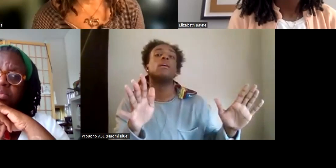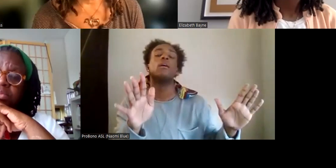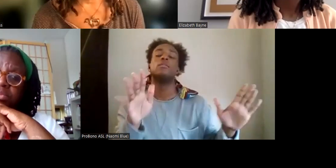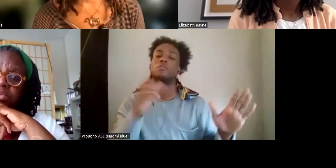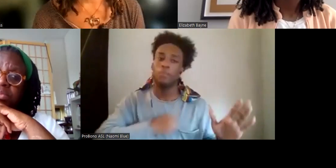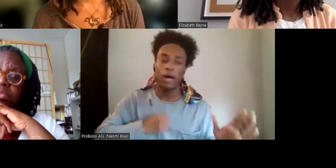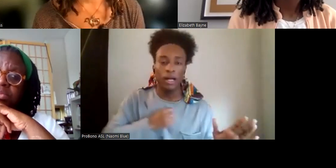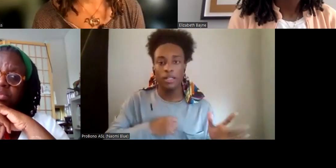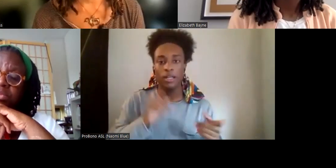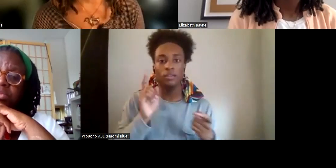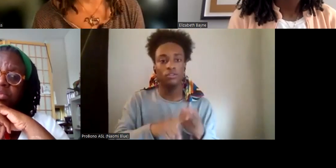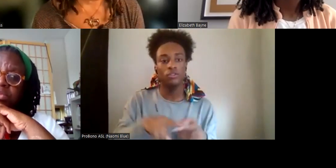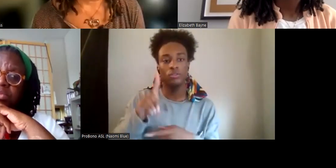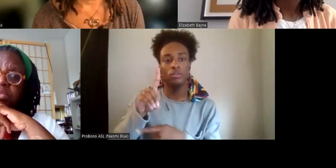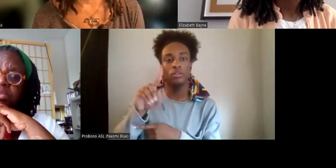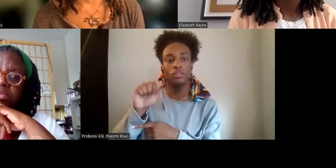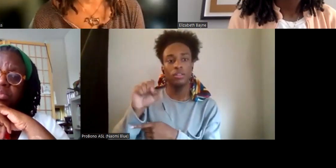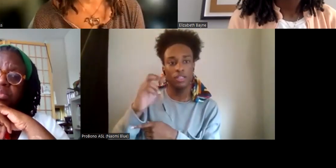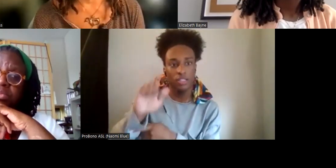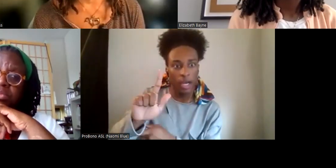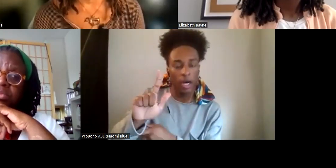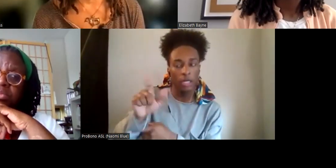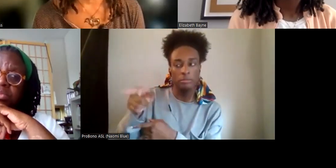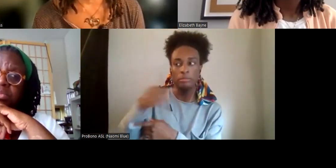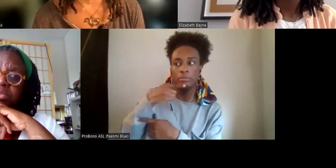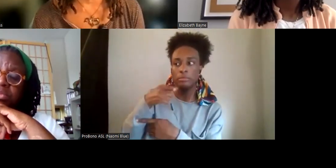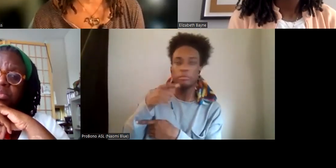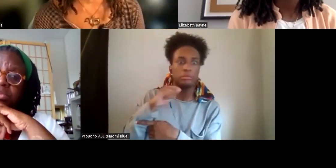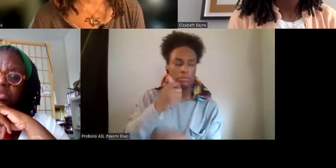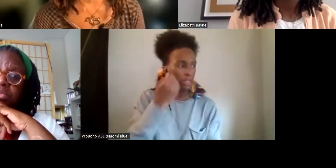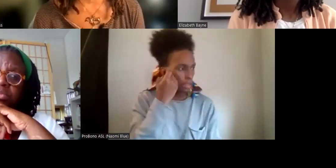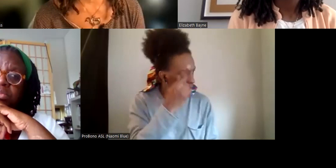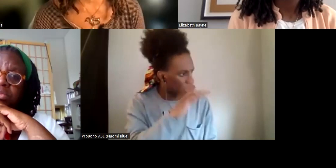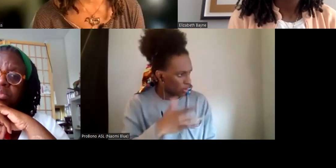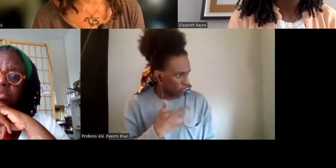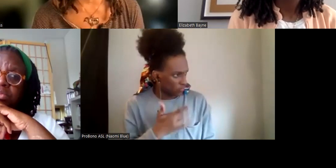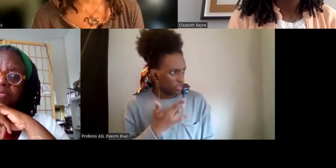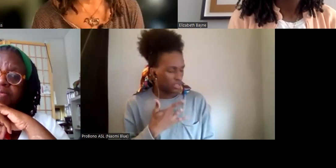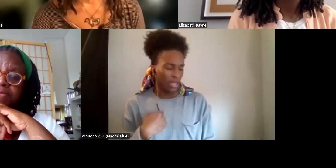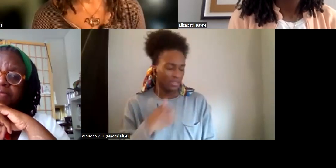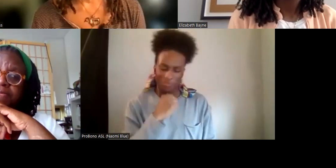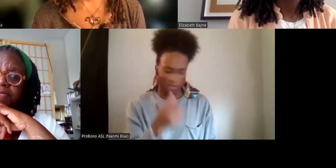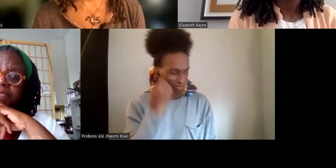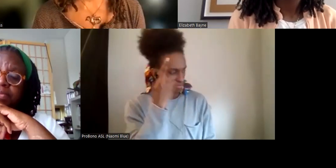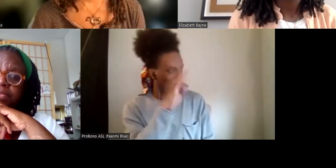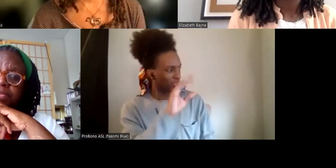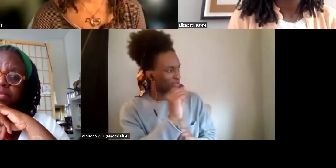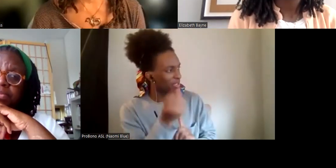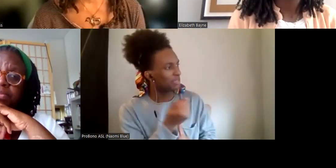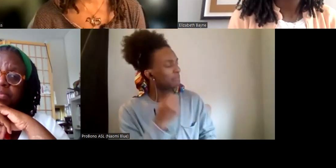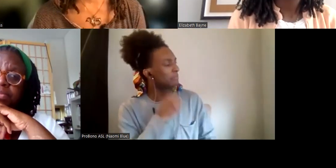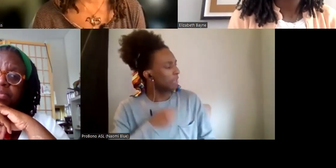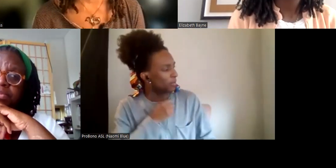understand how I had felt when they wrote those things, and they didn't understand my situation. And for